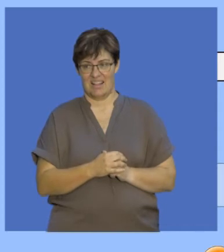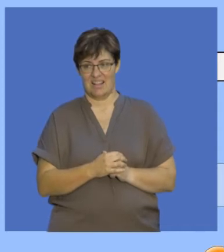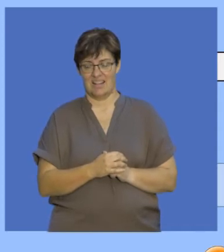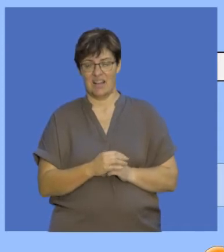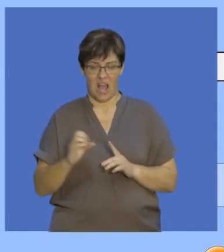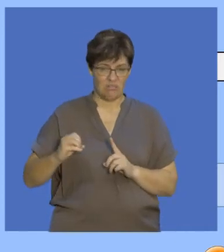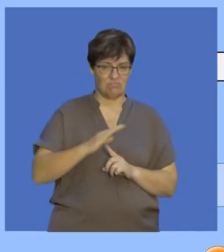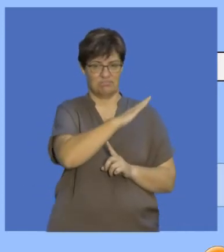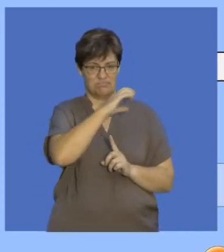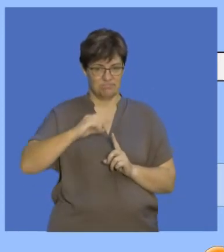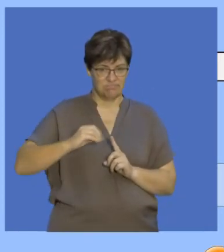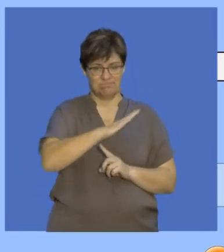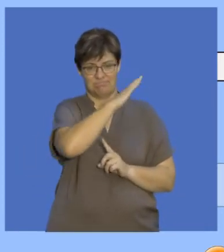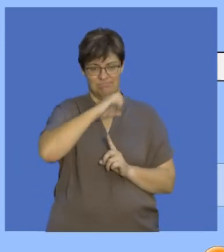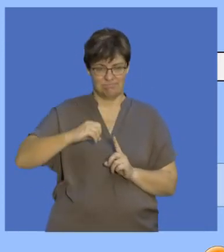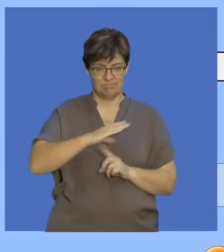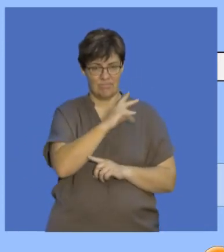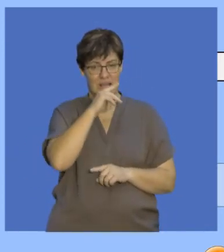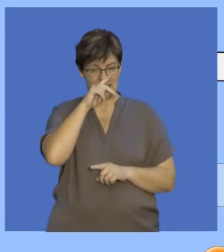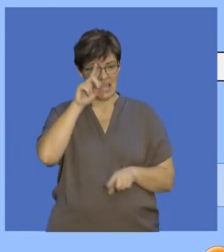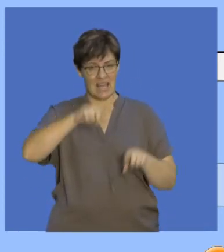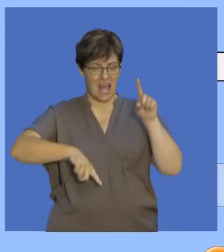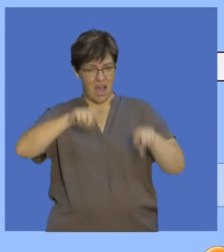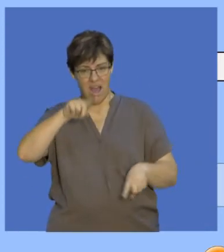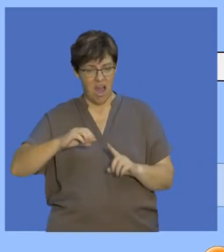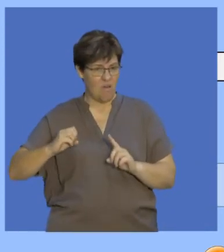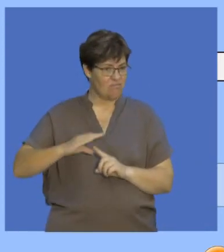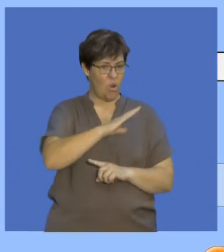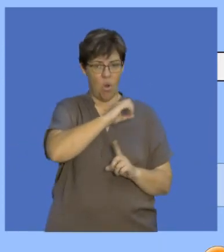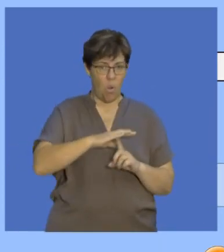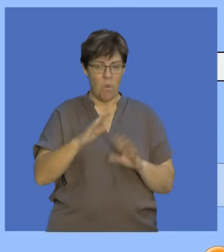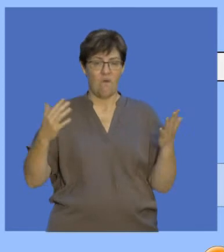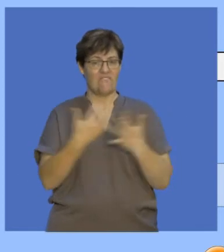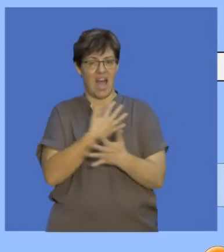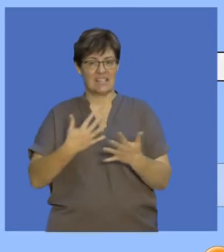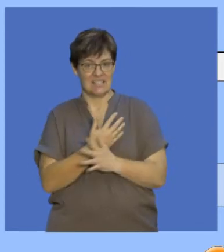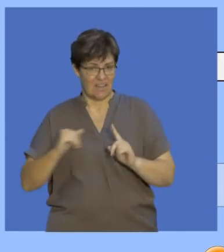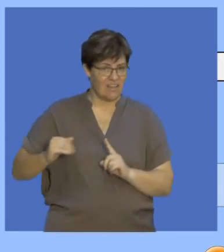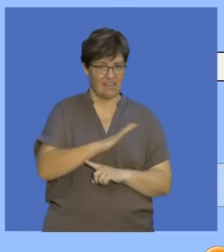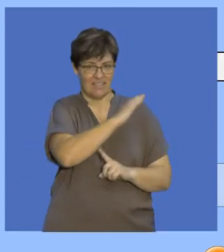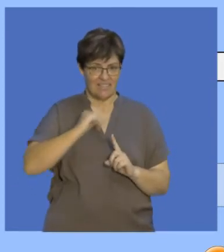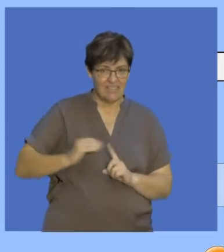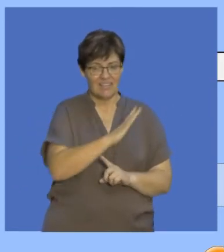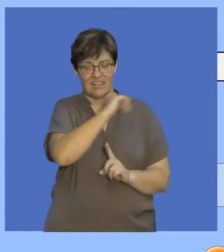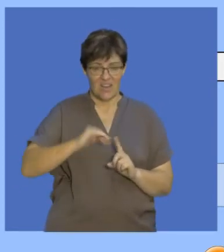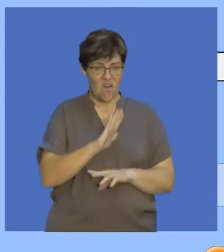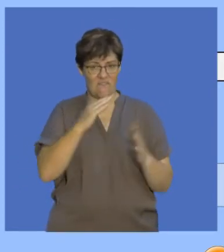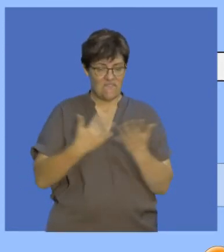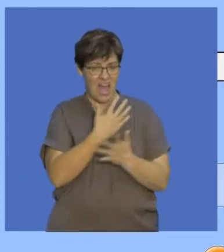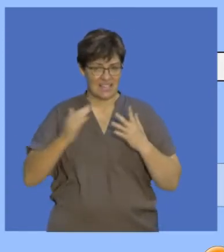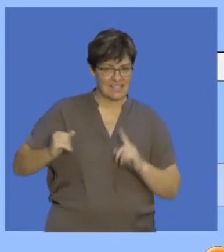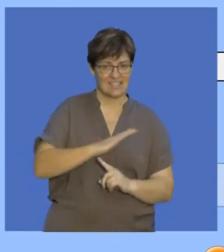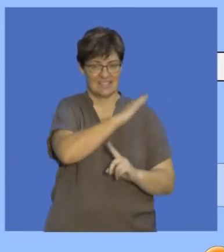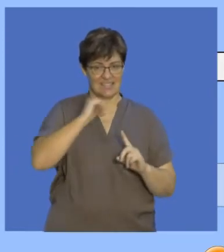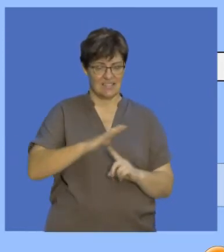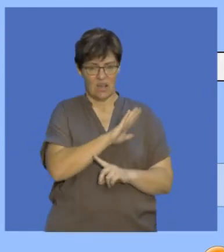the current. Okay, look at even the rate of flow. It means now these charges are moving even faster. As the charges